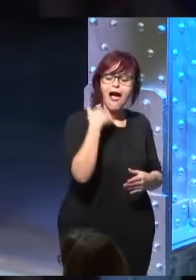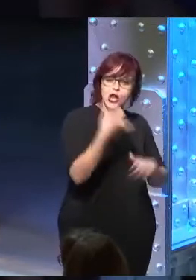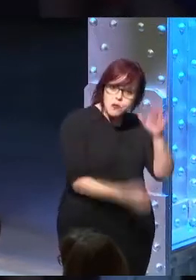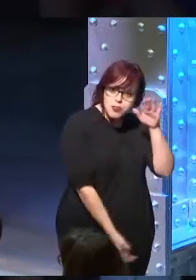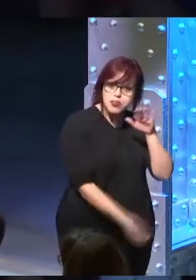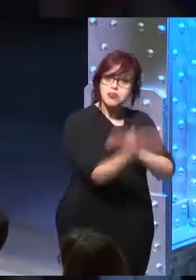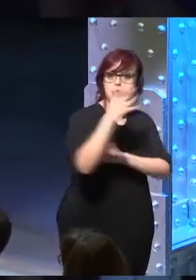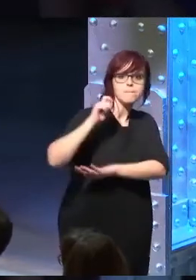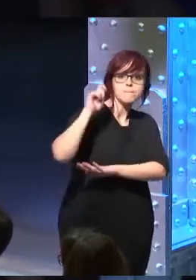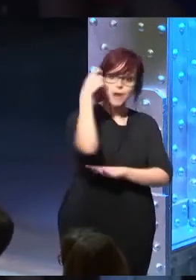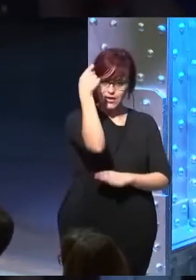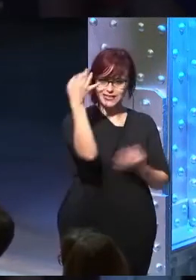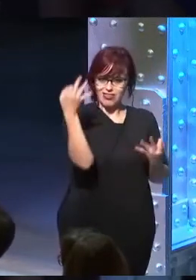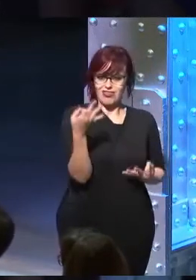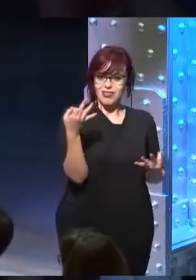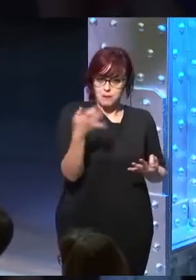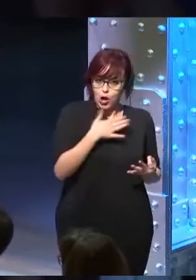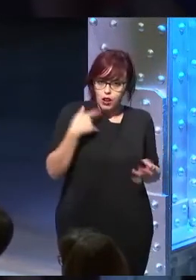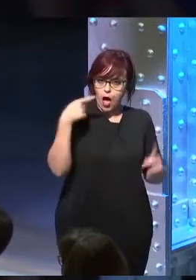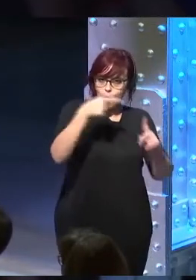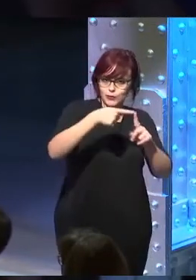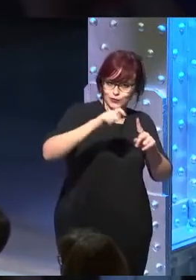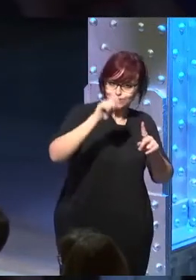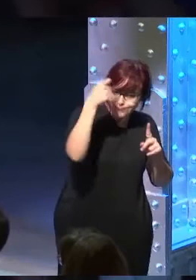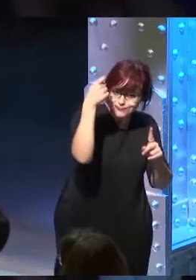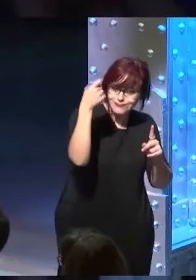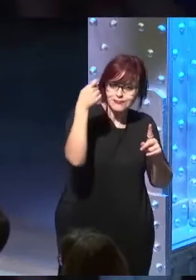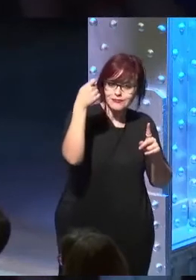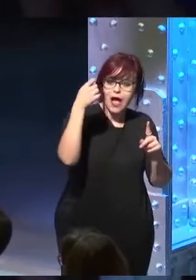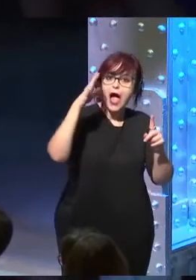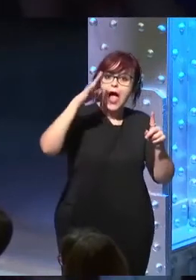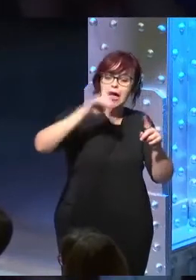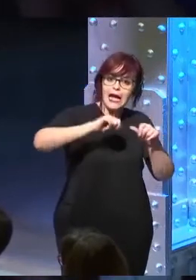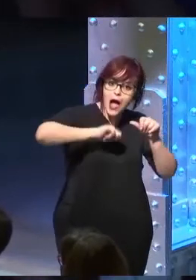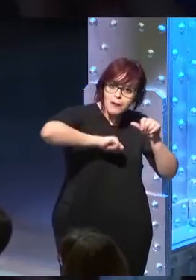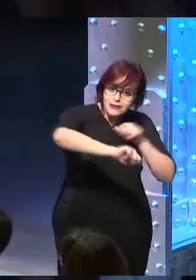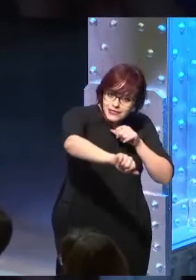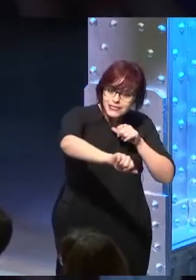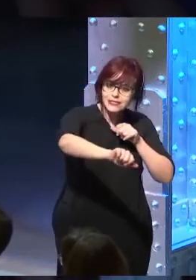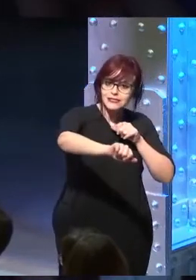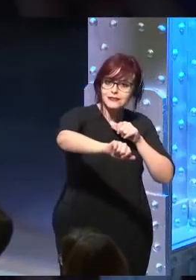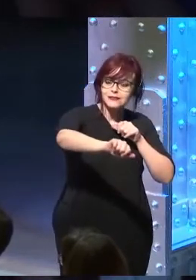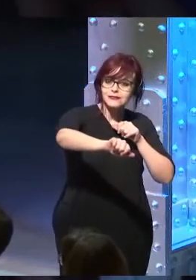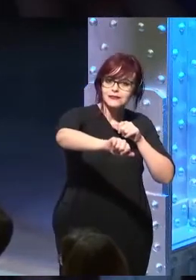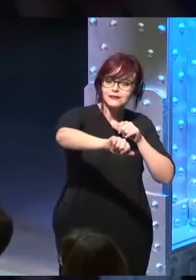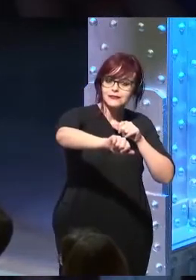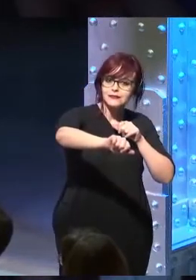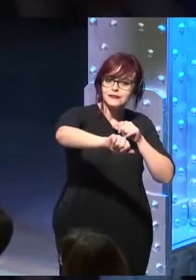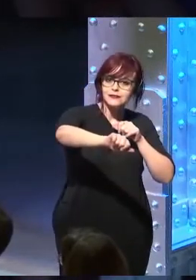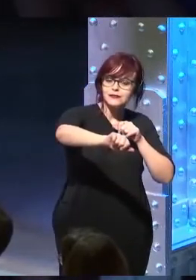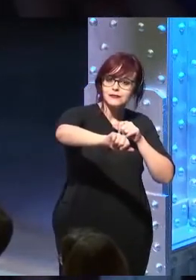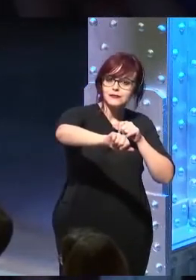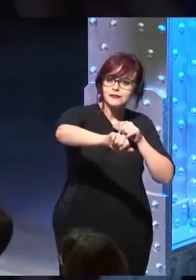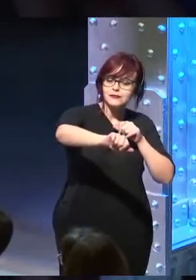did it. And I think possibly that is what we might see more of. At